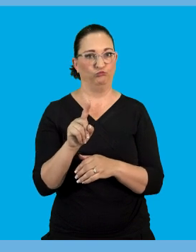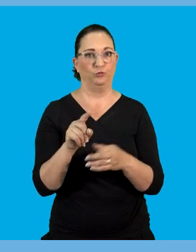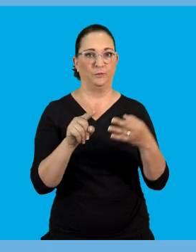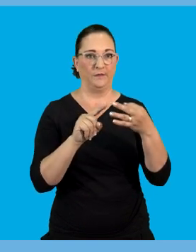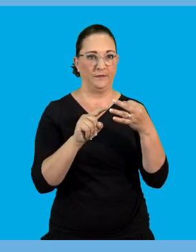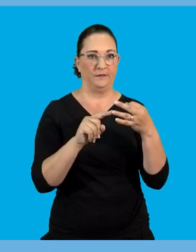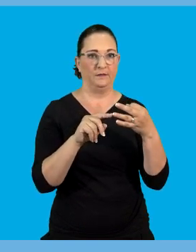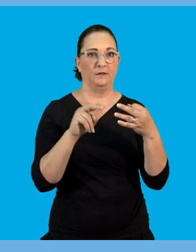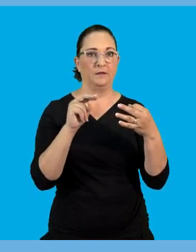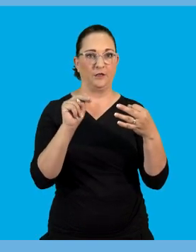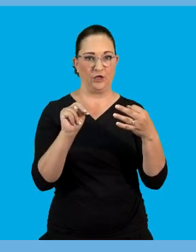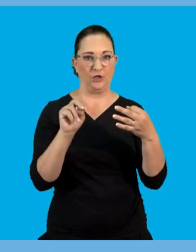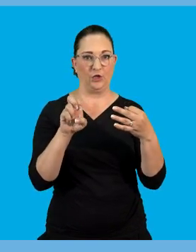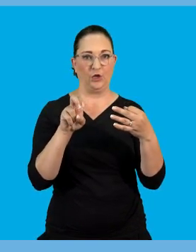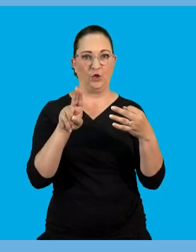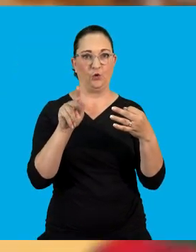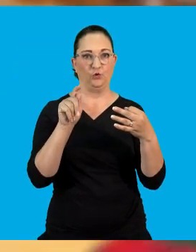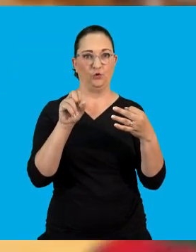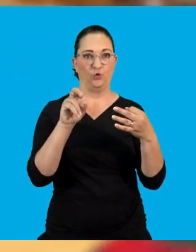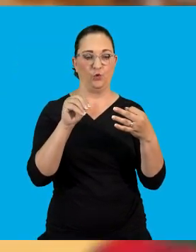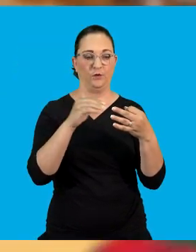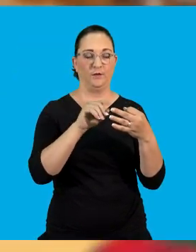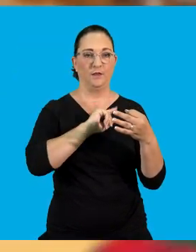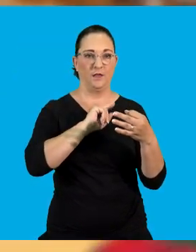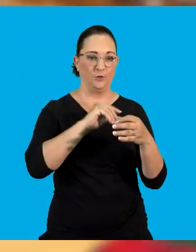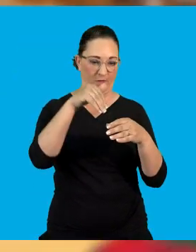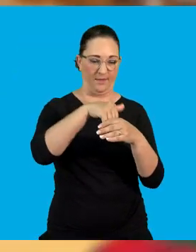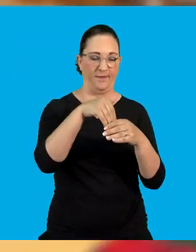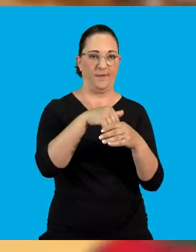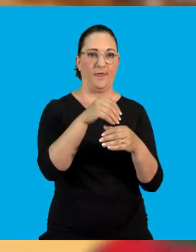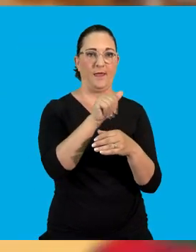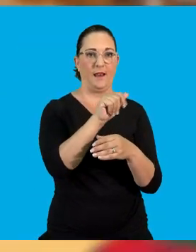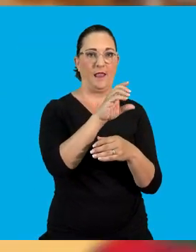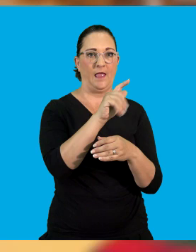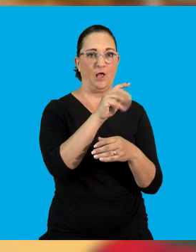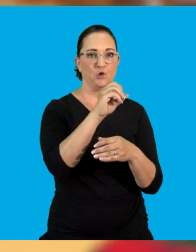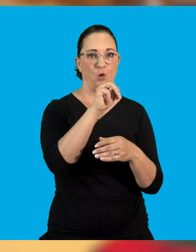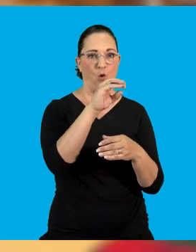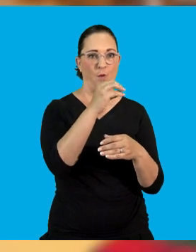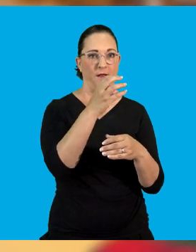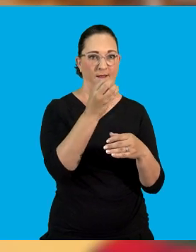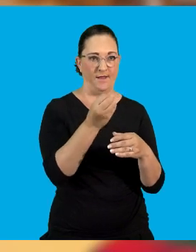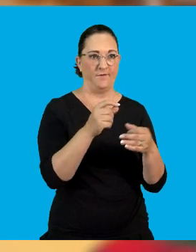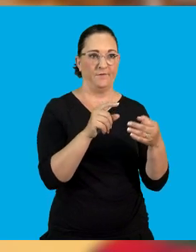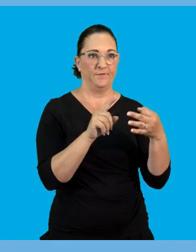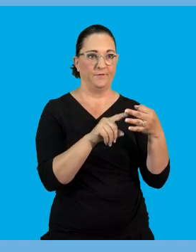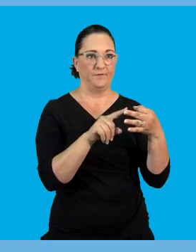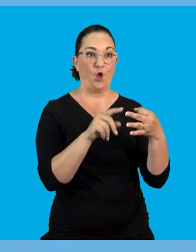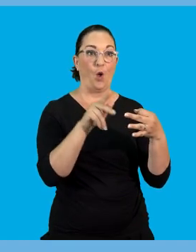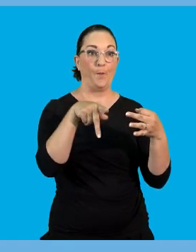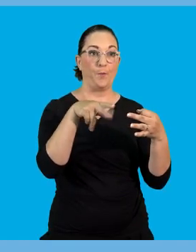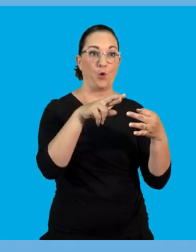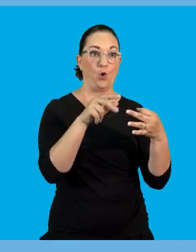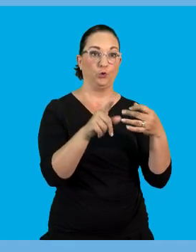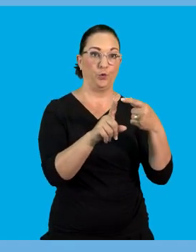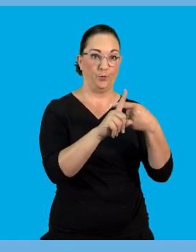neutron, they are found in a nucleus. They give an atom its mass. So we're saying that the protons are positively charged, whereas